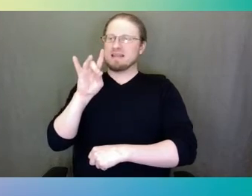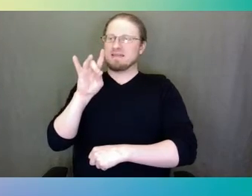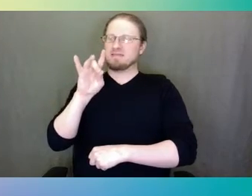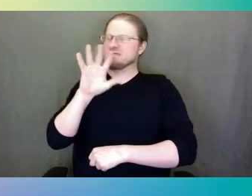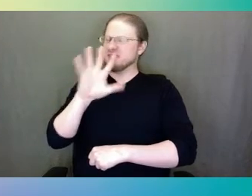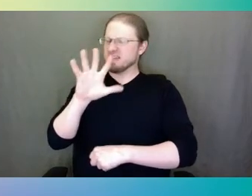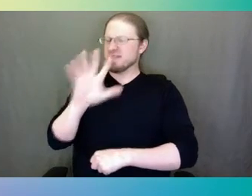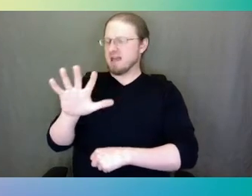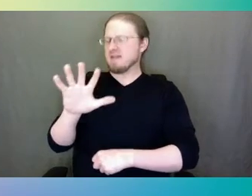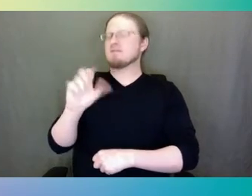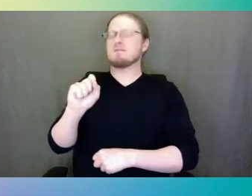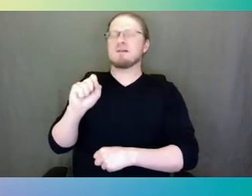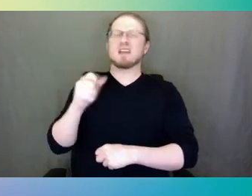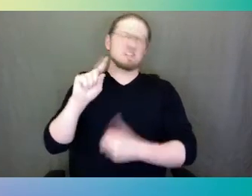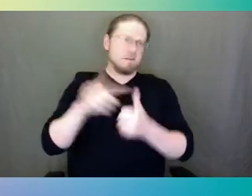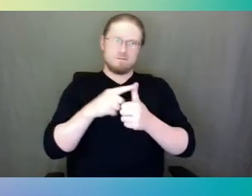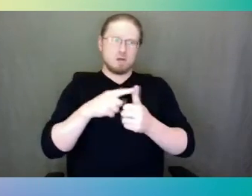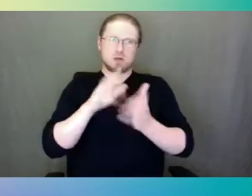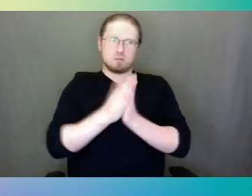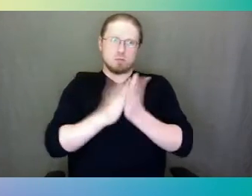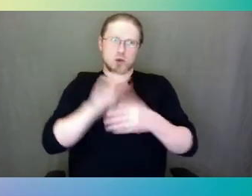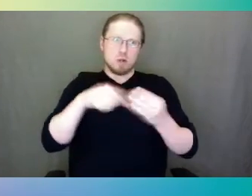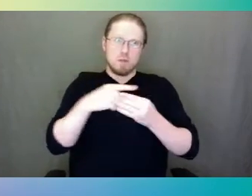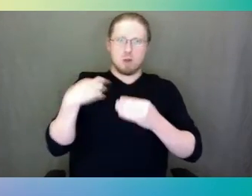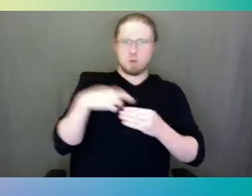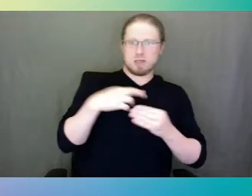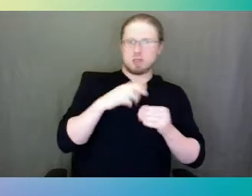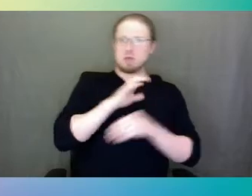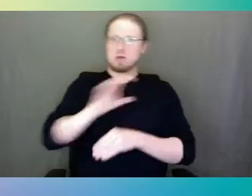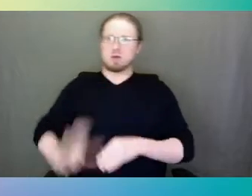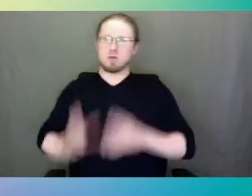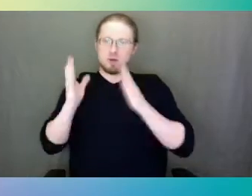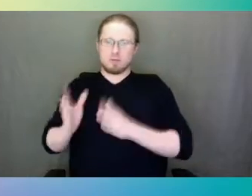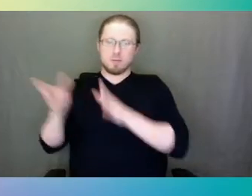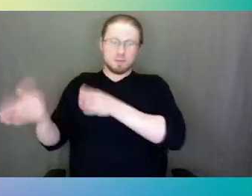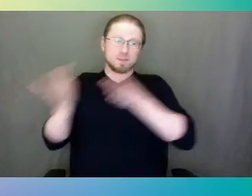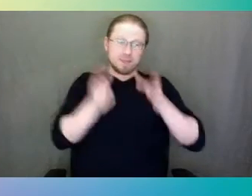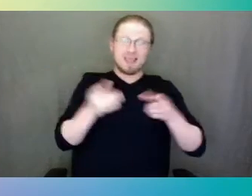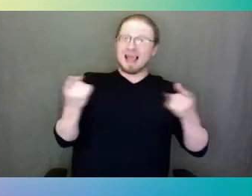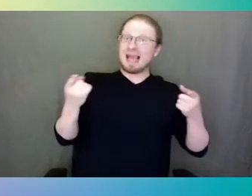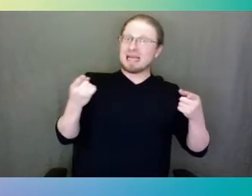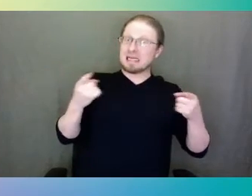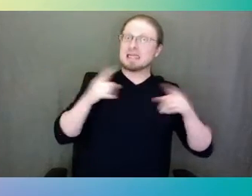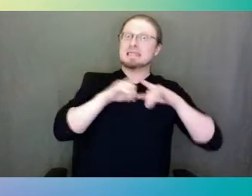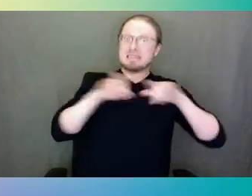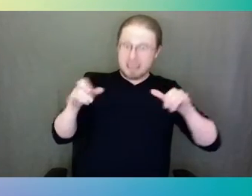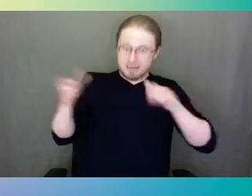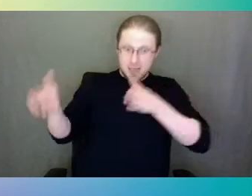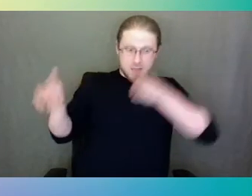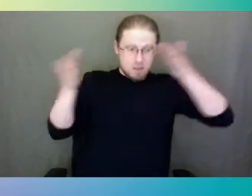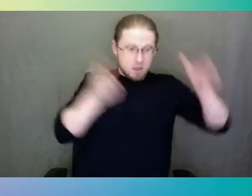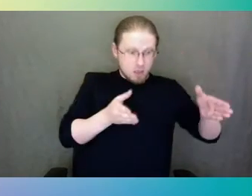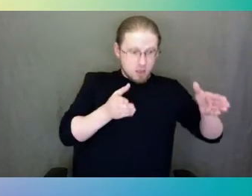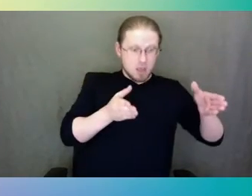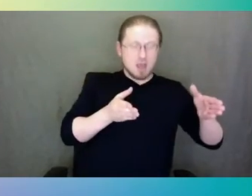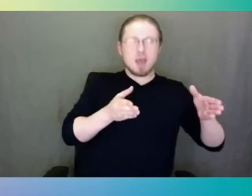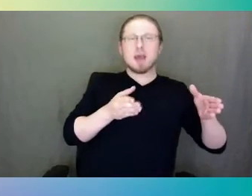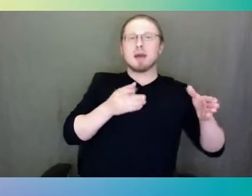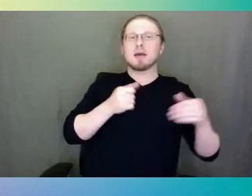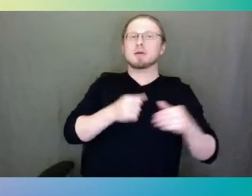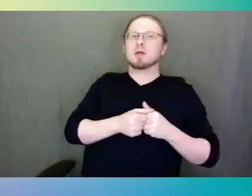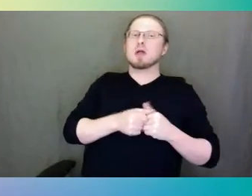of Cambridge. So all of this is going on. This is being publicly debated. Are homosexuals sick and broken, and should they be in